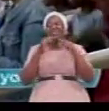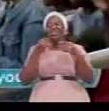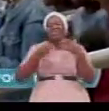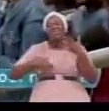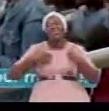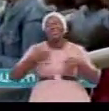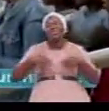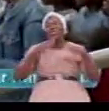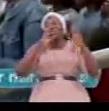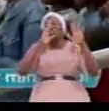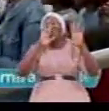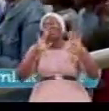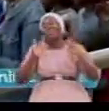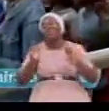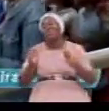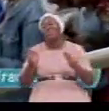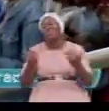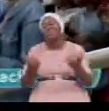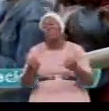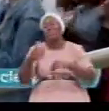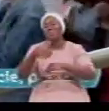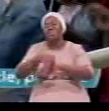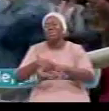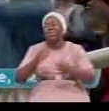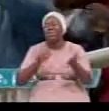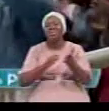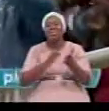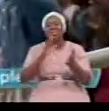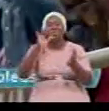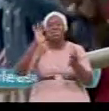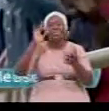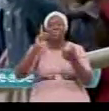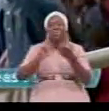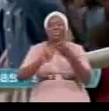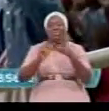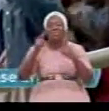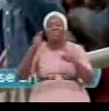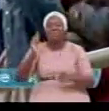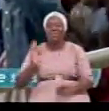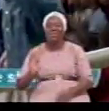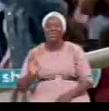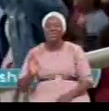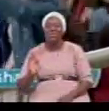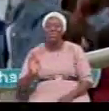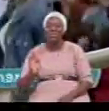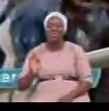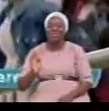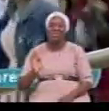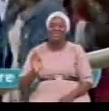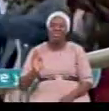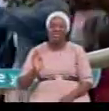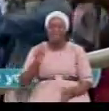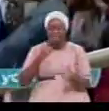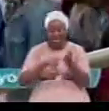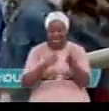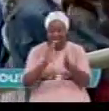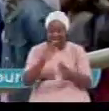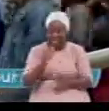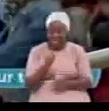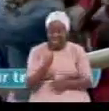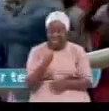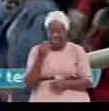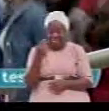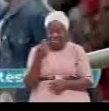tonight. Glory to God. Glory to God. Check yourself.